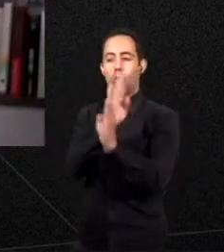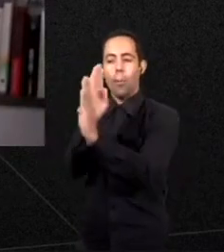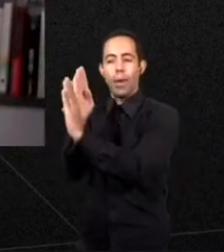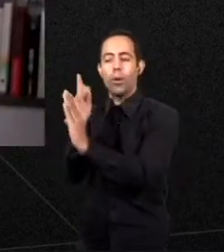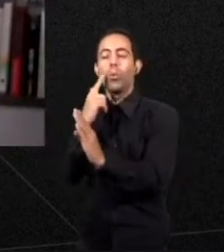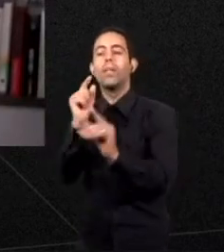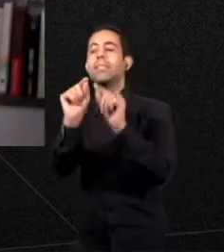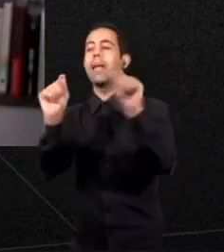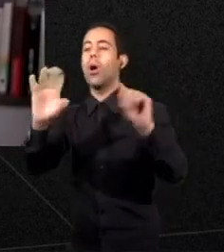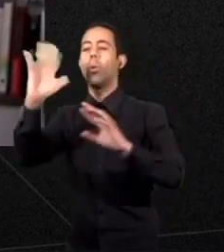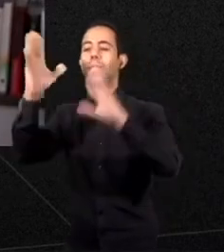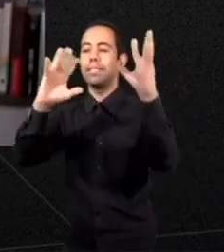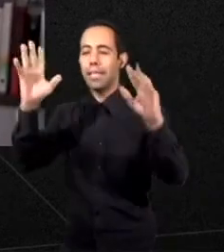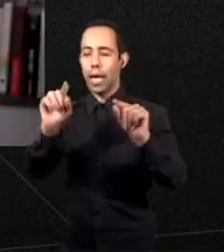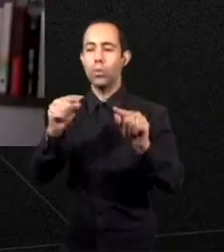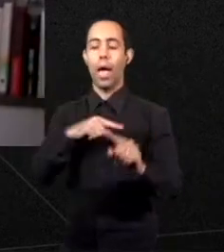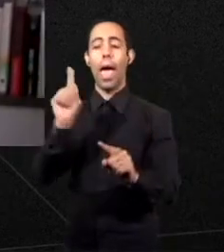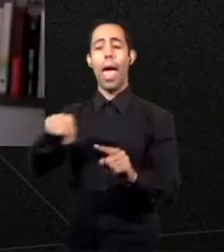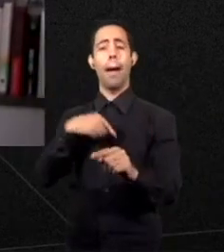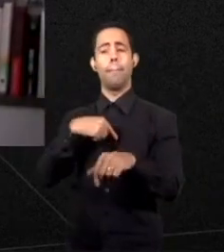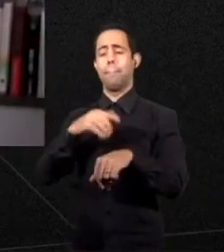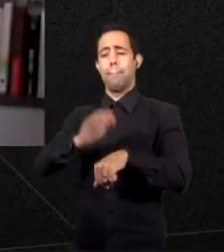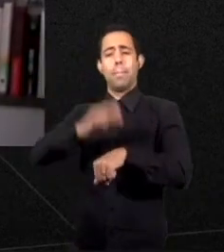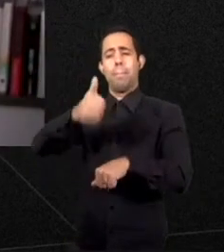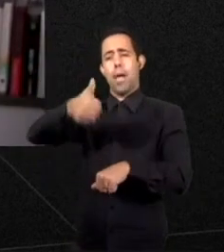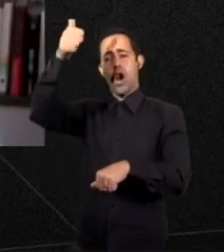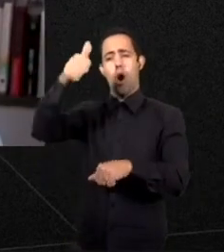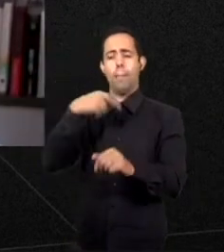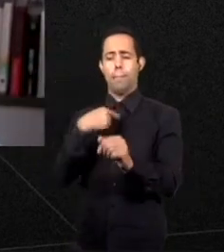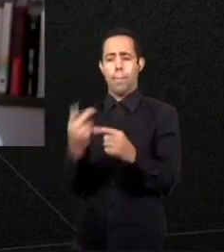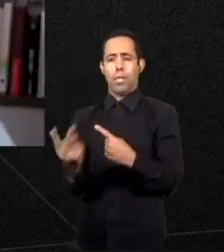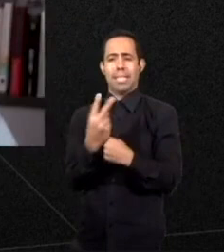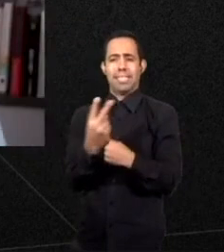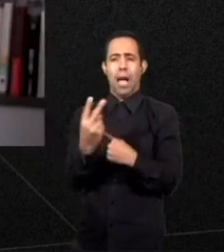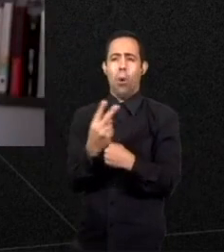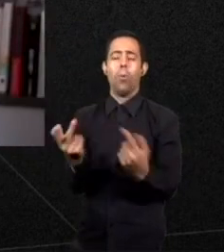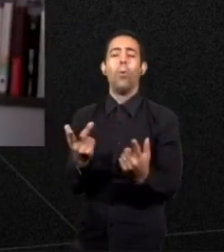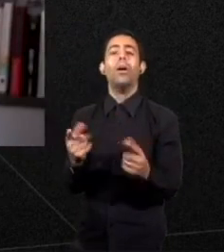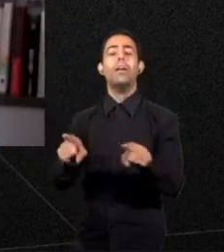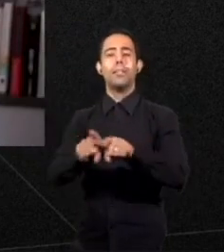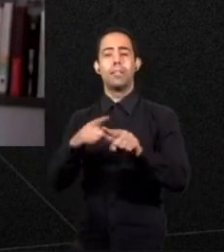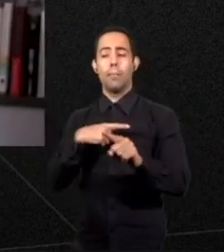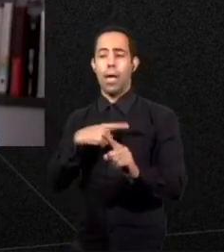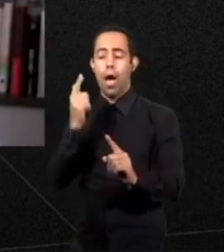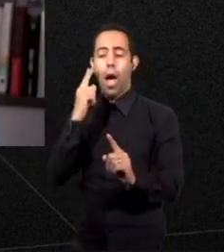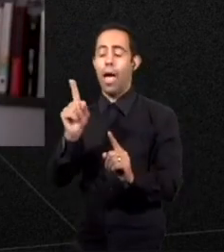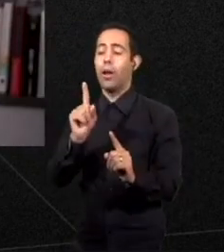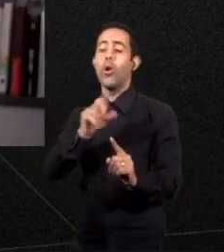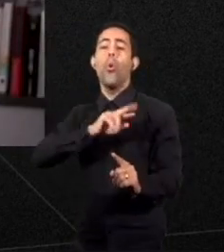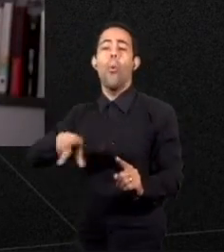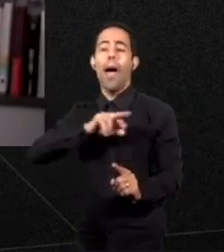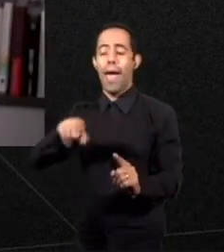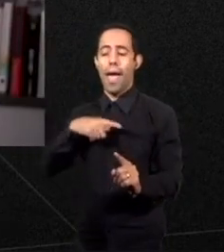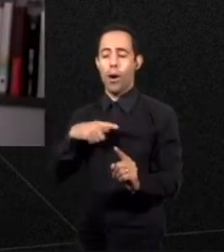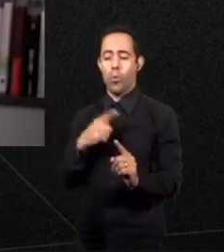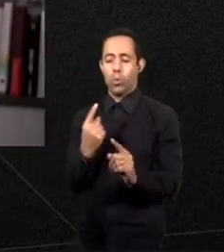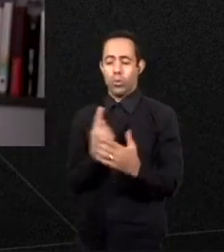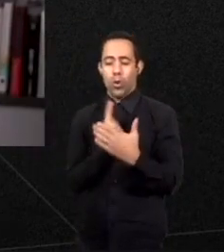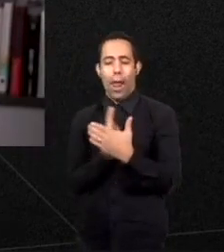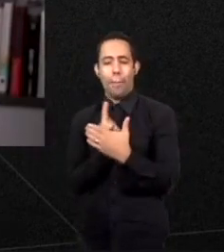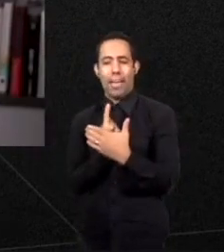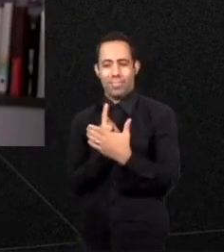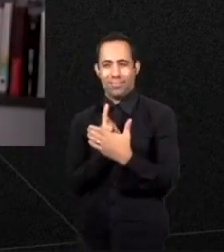protection against pandemics. Again, not isolation, cooperation. So if